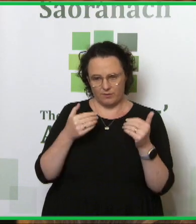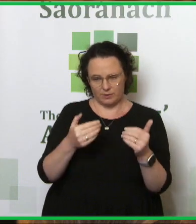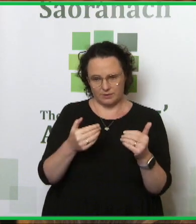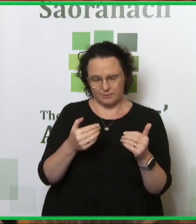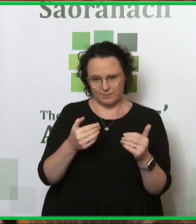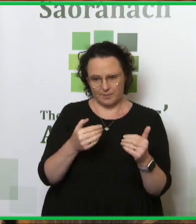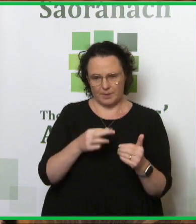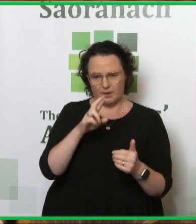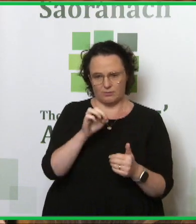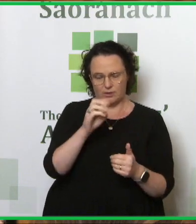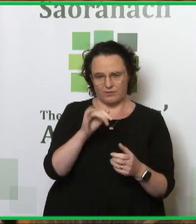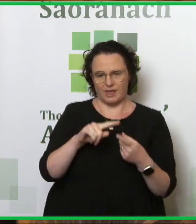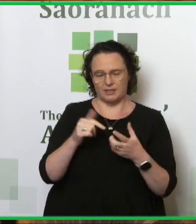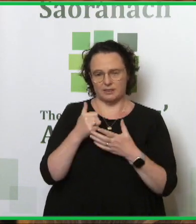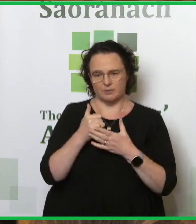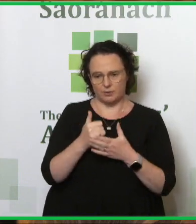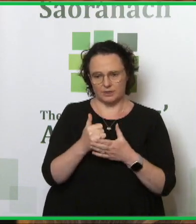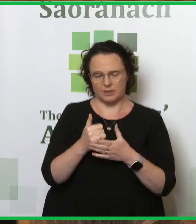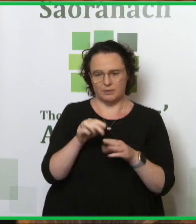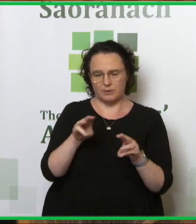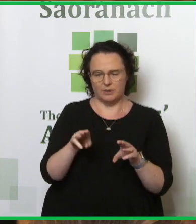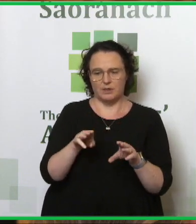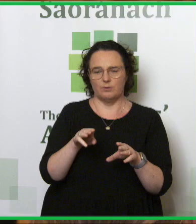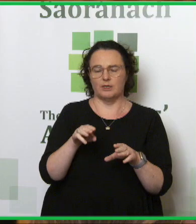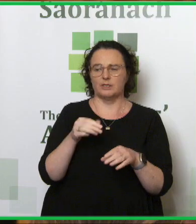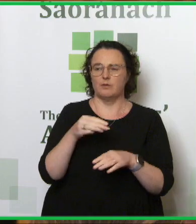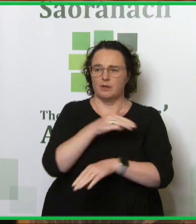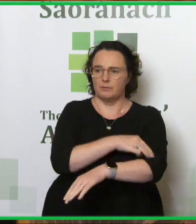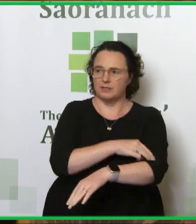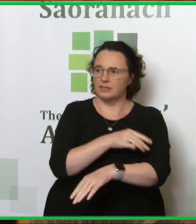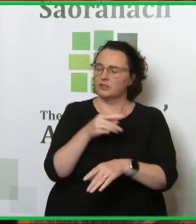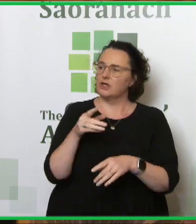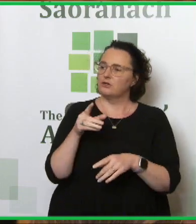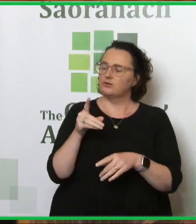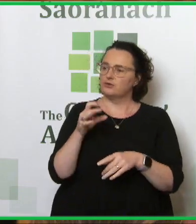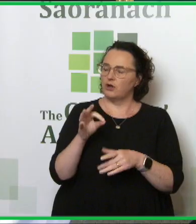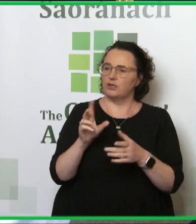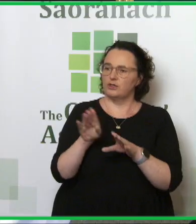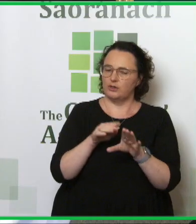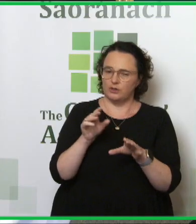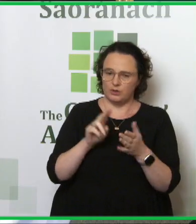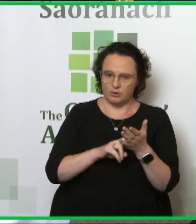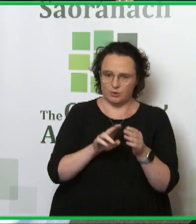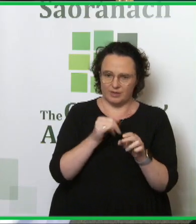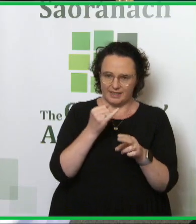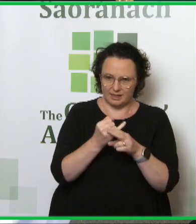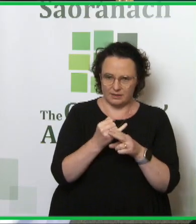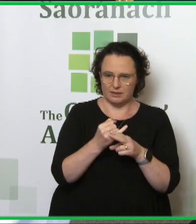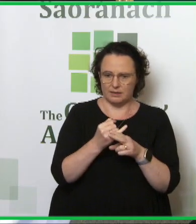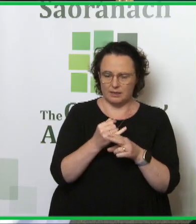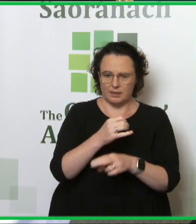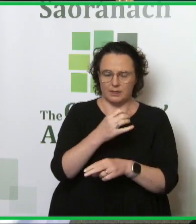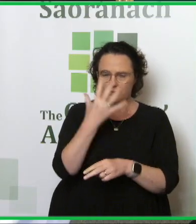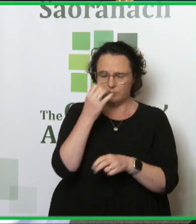So recovery and supporting people with problematic drug use within the criminal justice system? Do you mean into the report? Yeah. No,